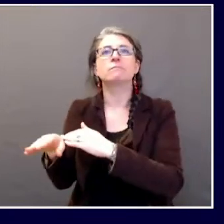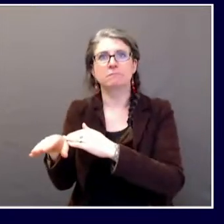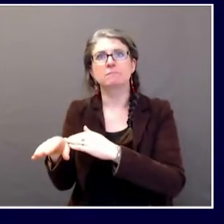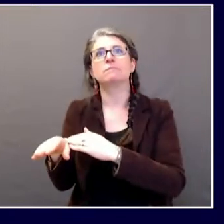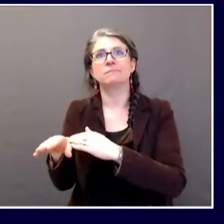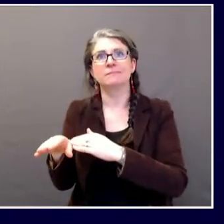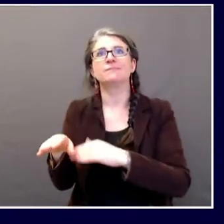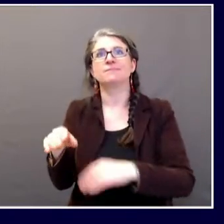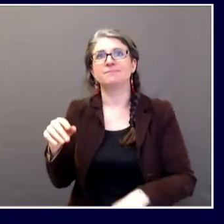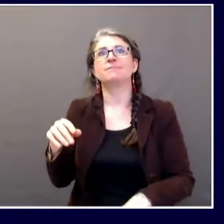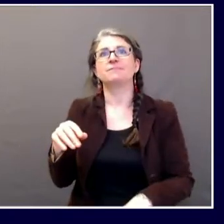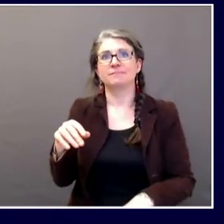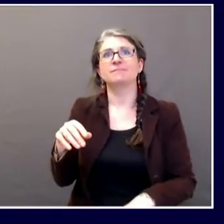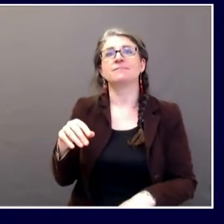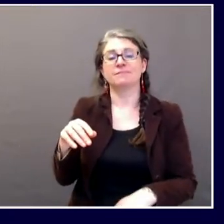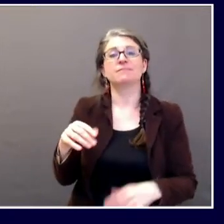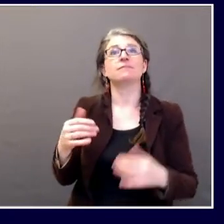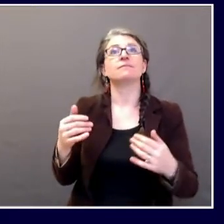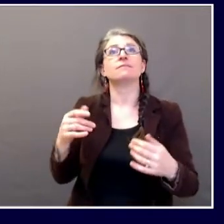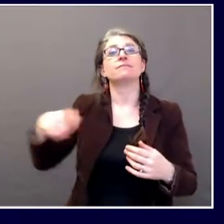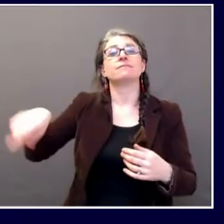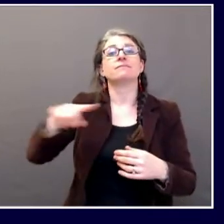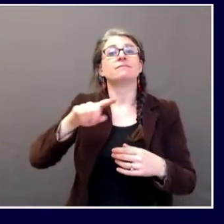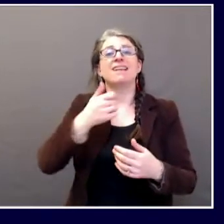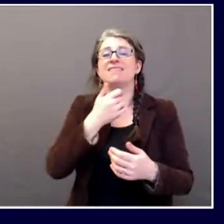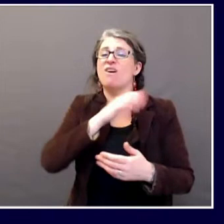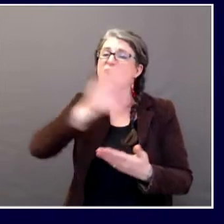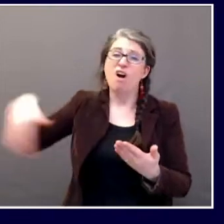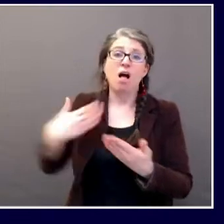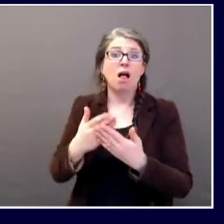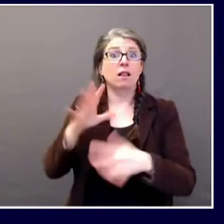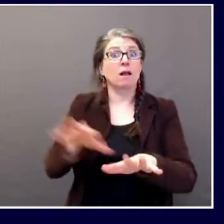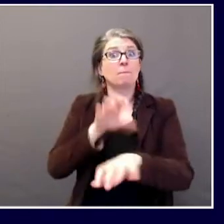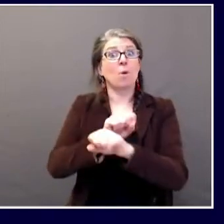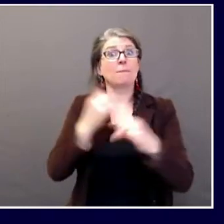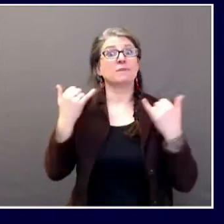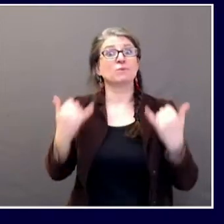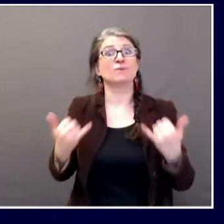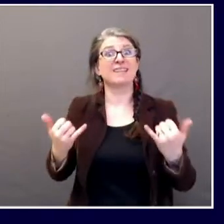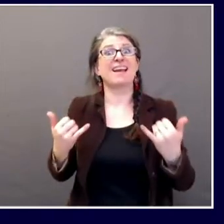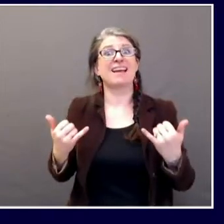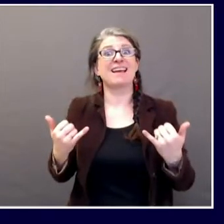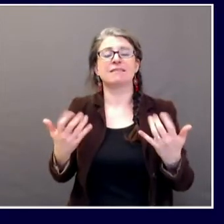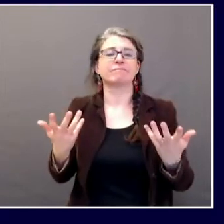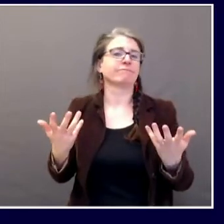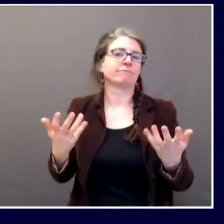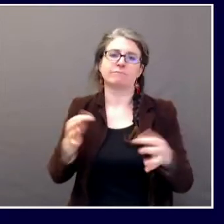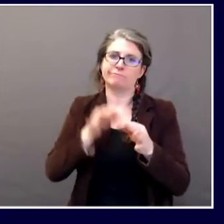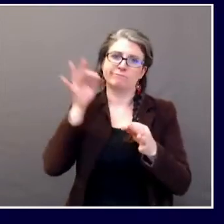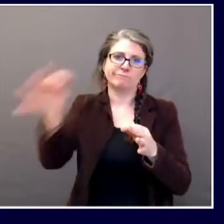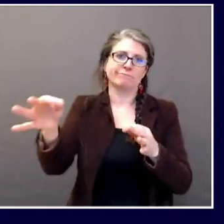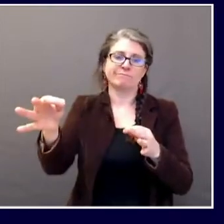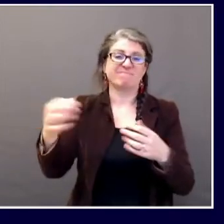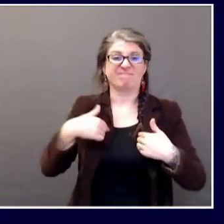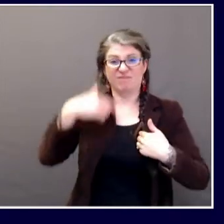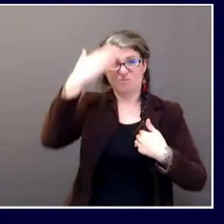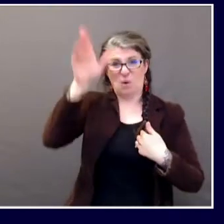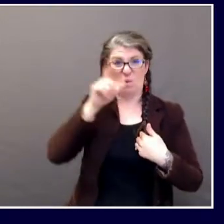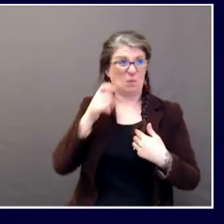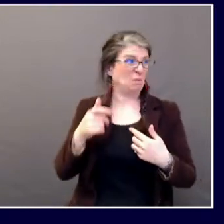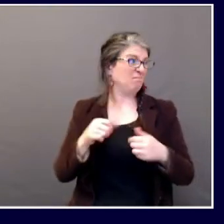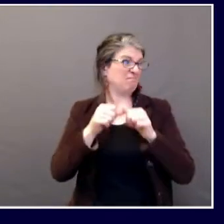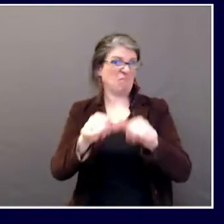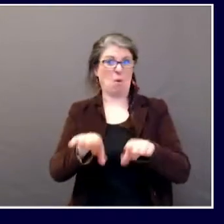have a sense of which ones did not do so. To your exact question, that would be the easier way to go about